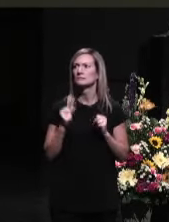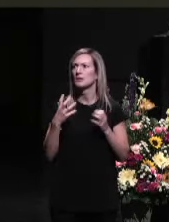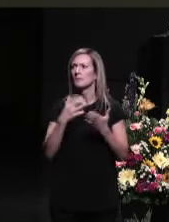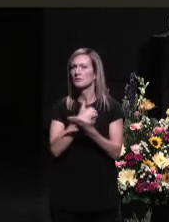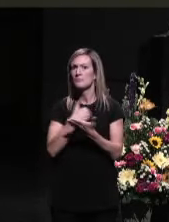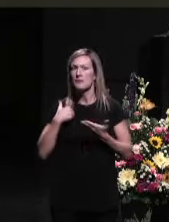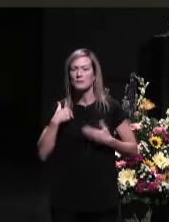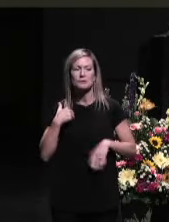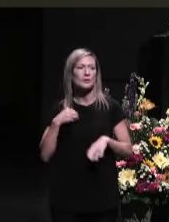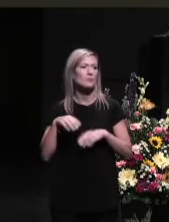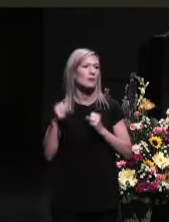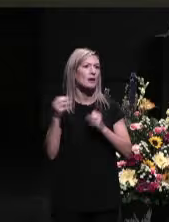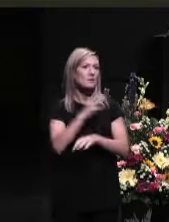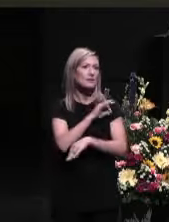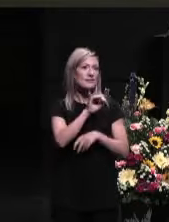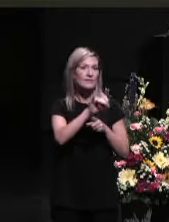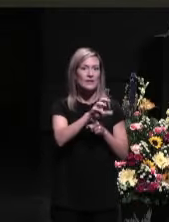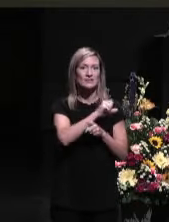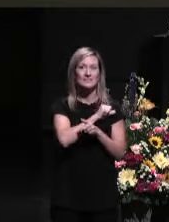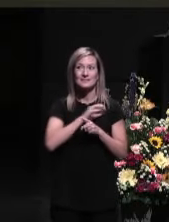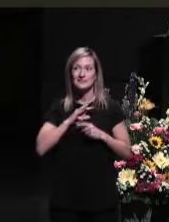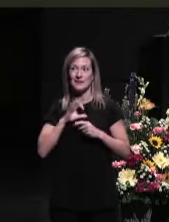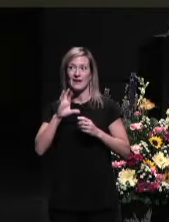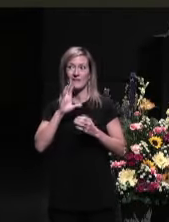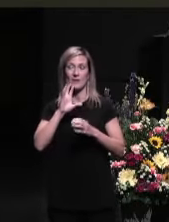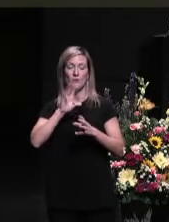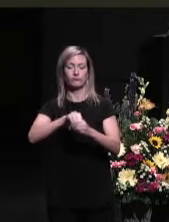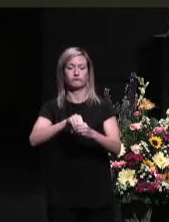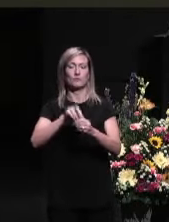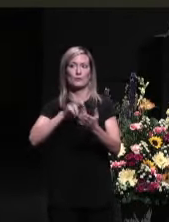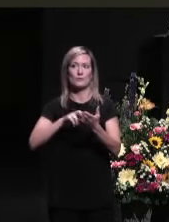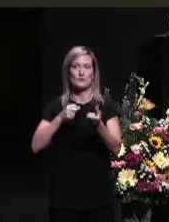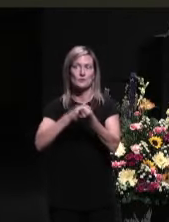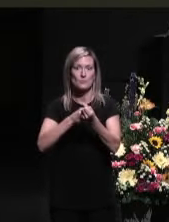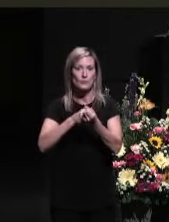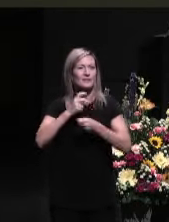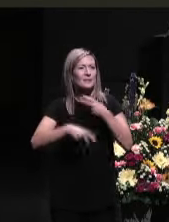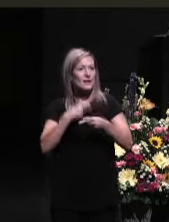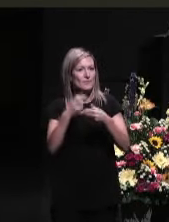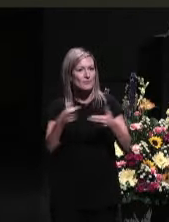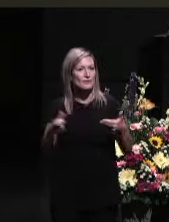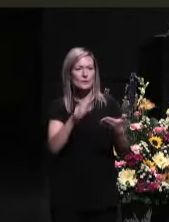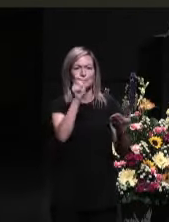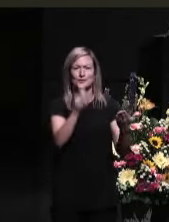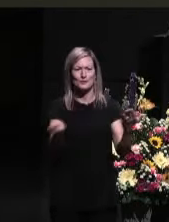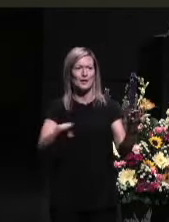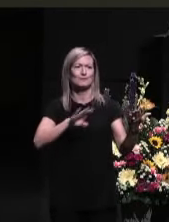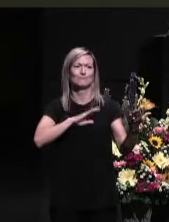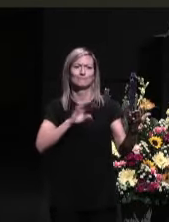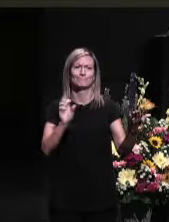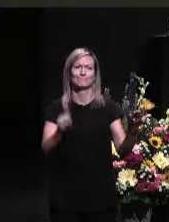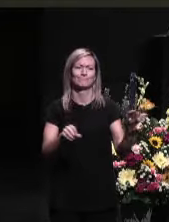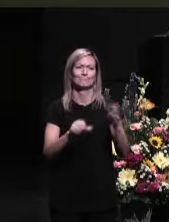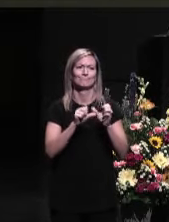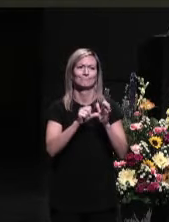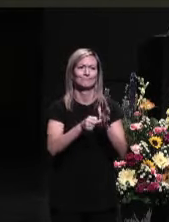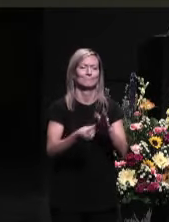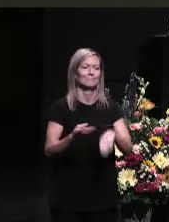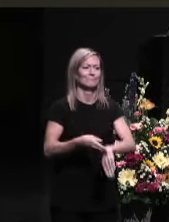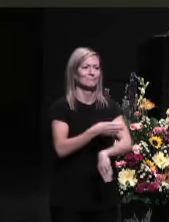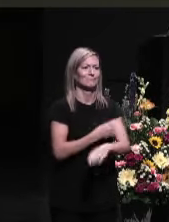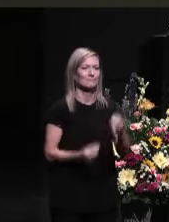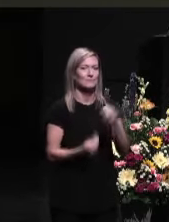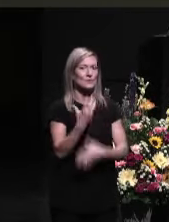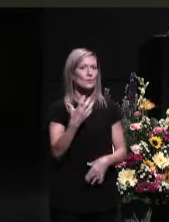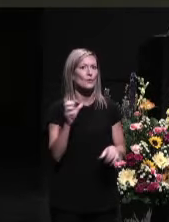of faculty and staff that are on research support as a result of the campaign. So those types of resources, check, absolutely growth in that, more significant than